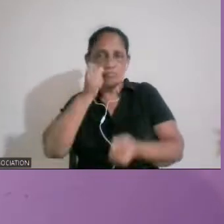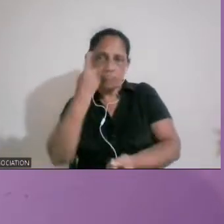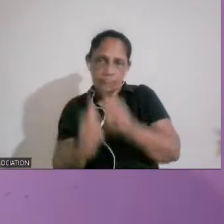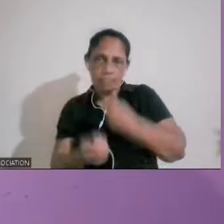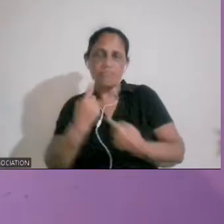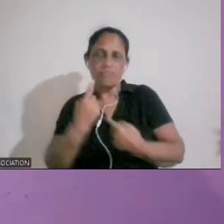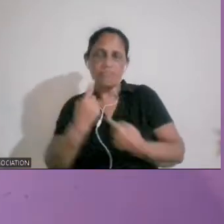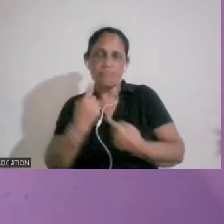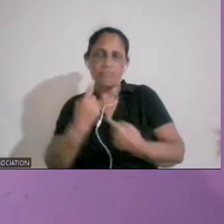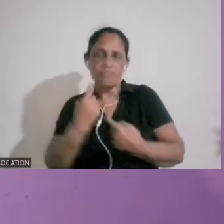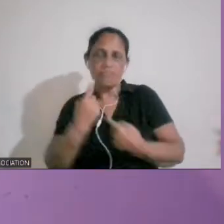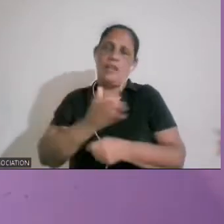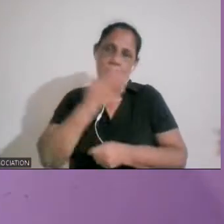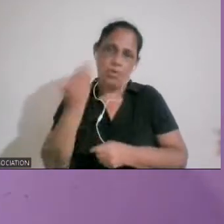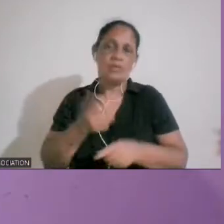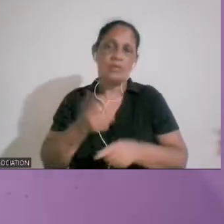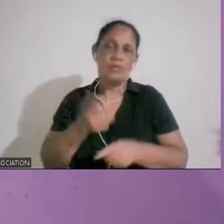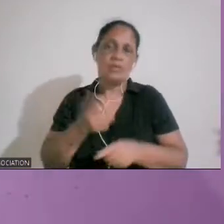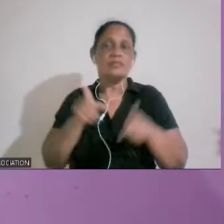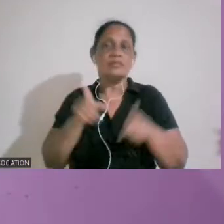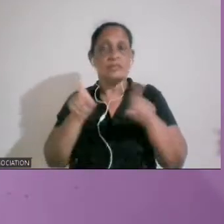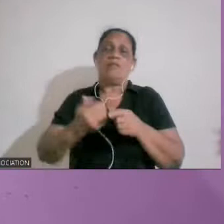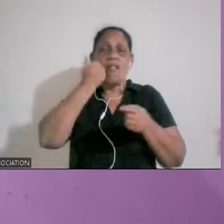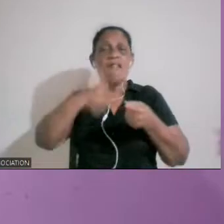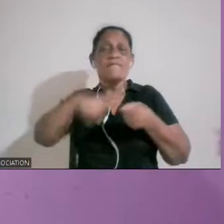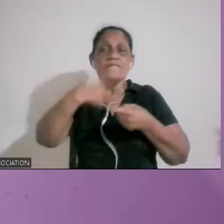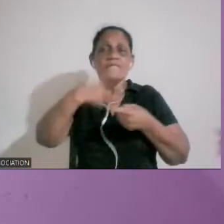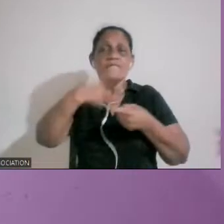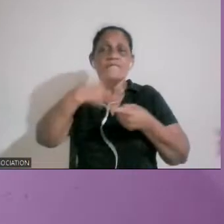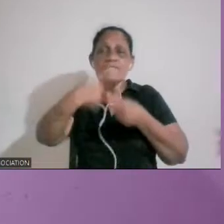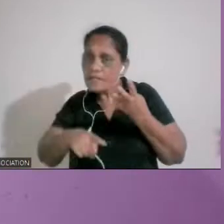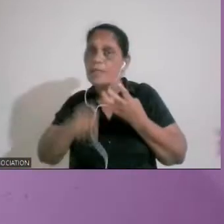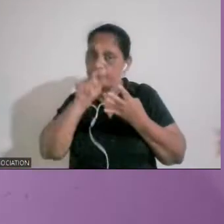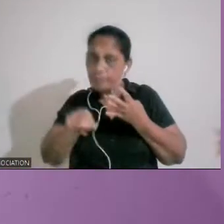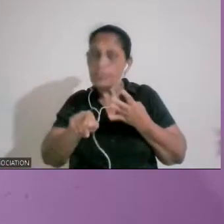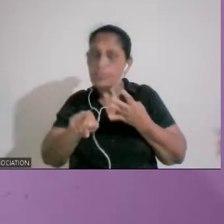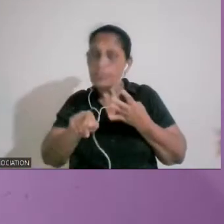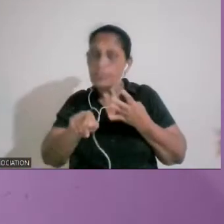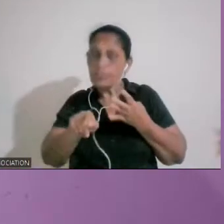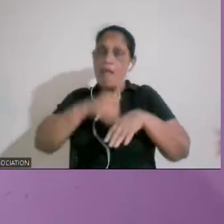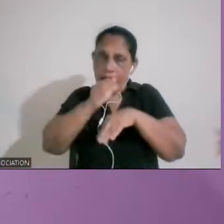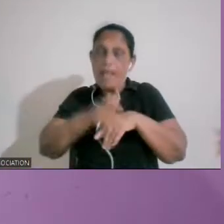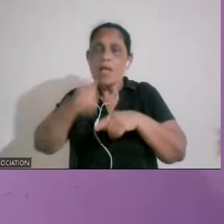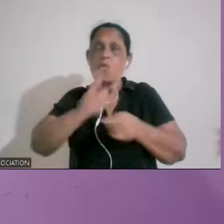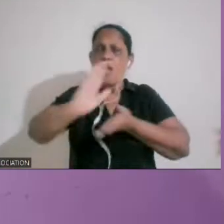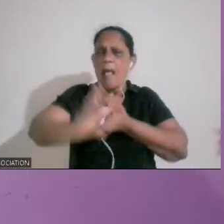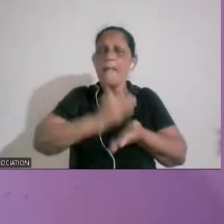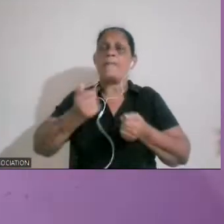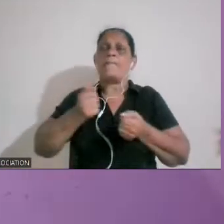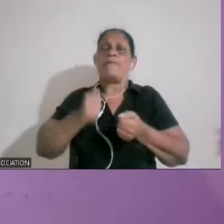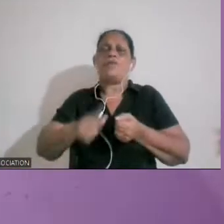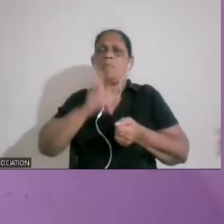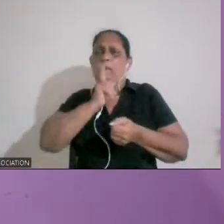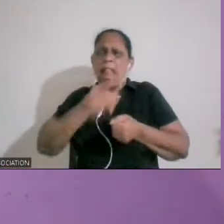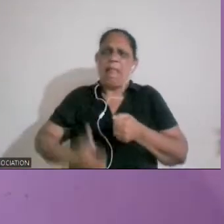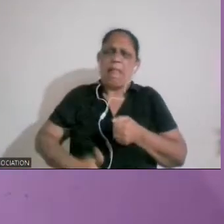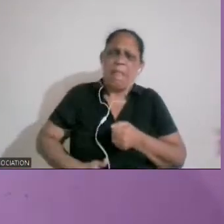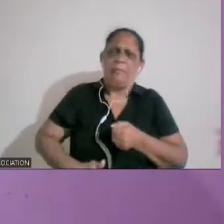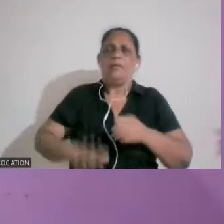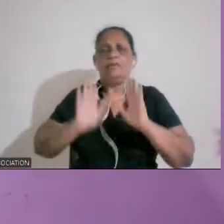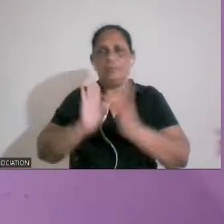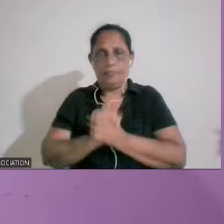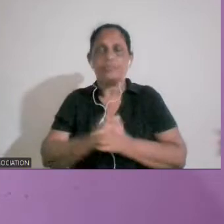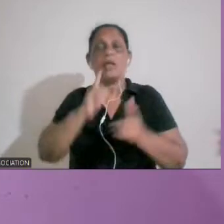pain, and you need to be investigated for underlying causes. Things like endometriosis, fibroids can all lead to